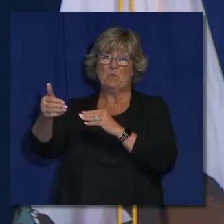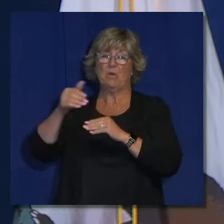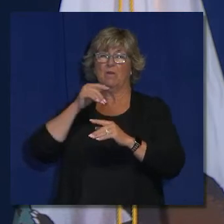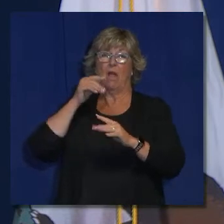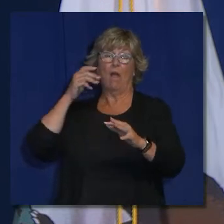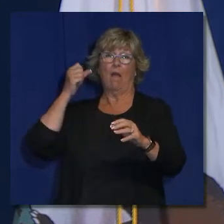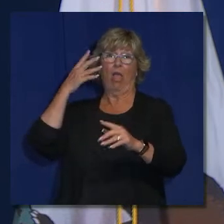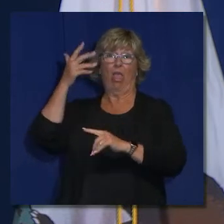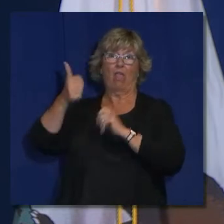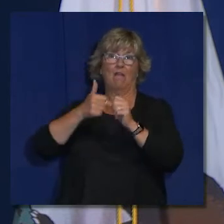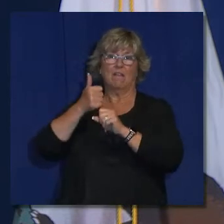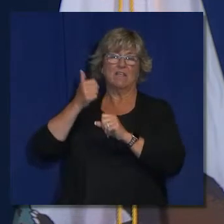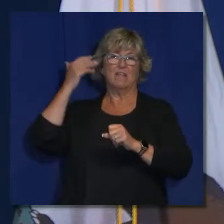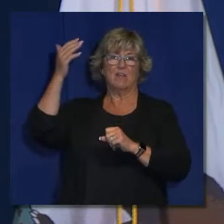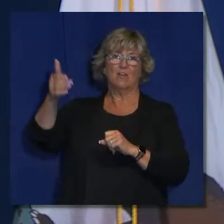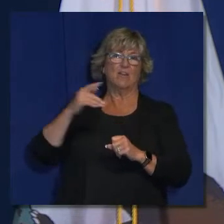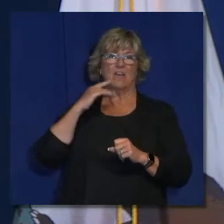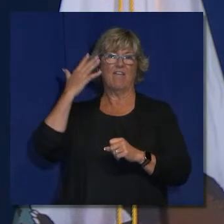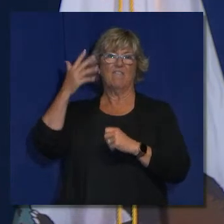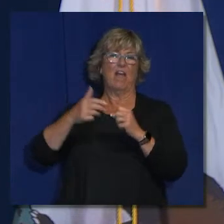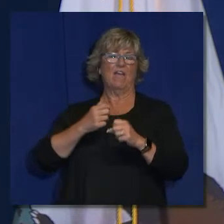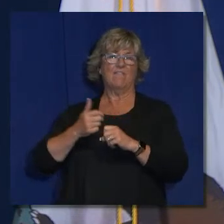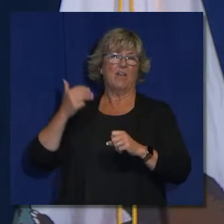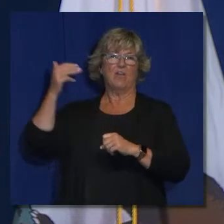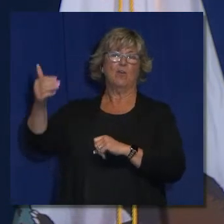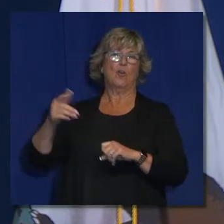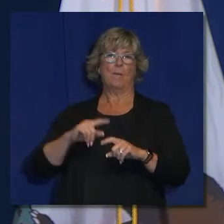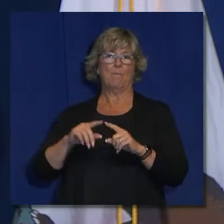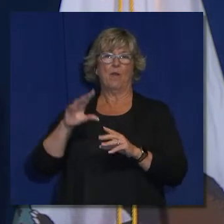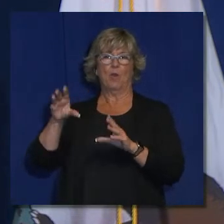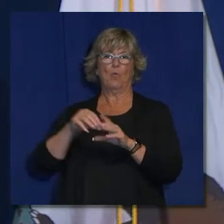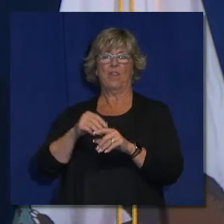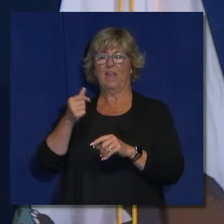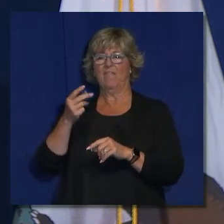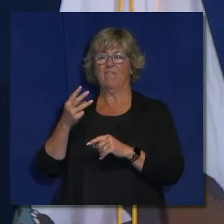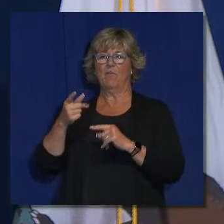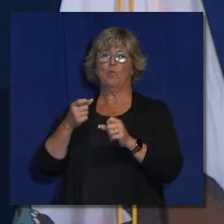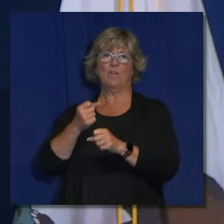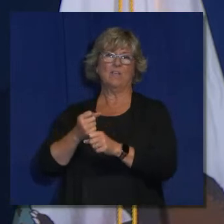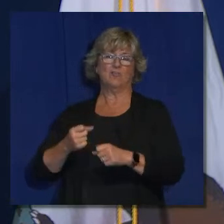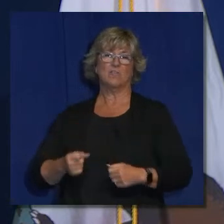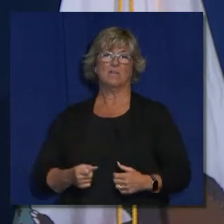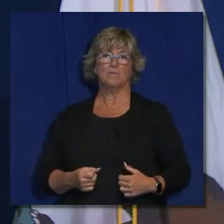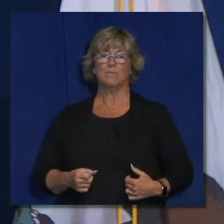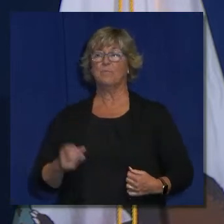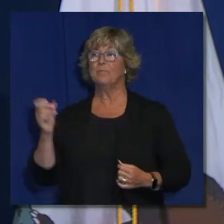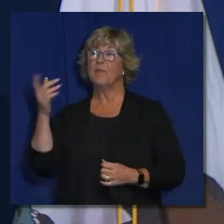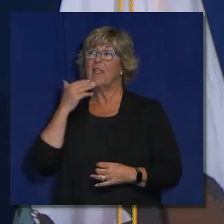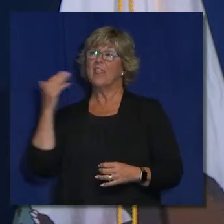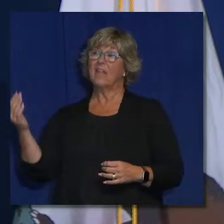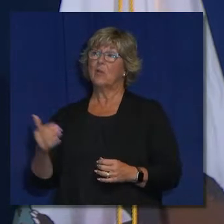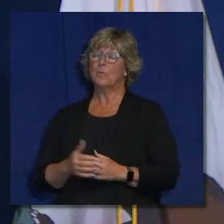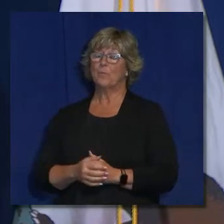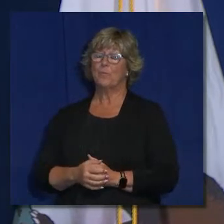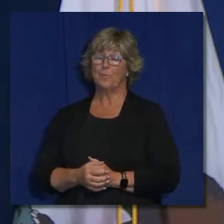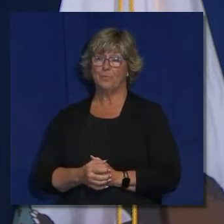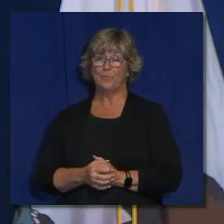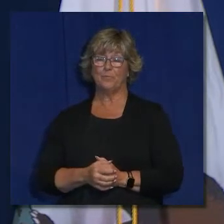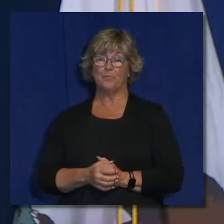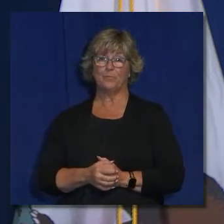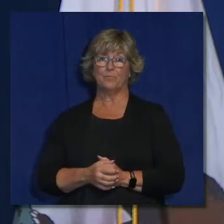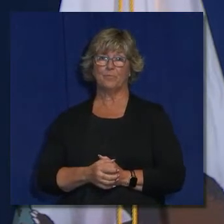a decade, not 5 years, but within the next few calendar years. Thank you. Thank you.